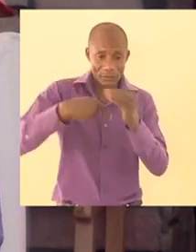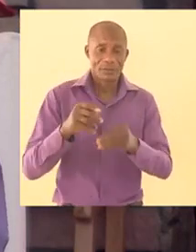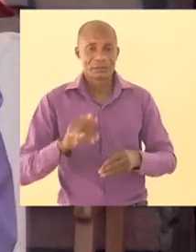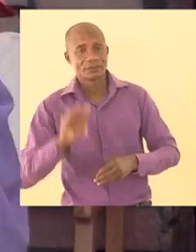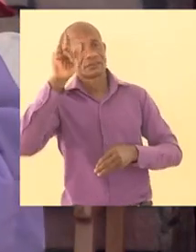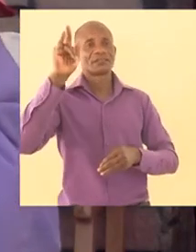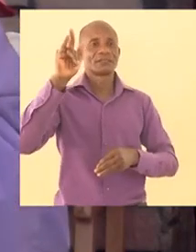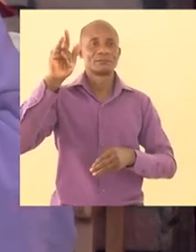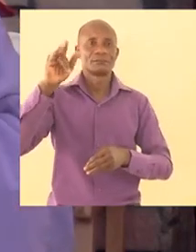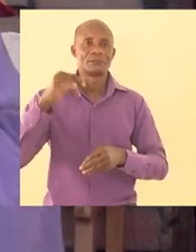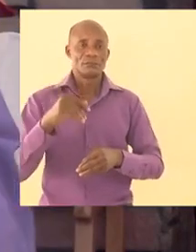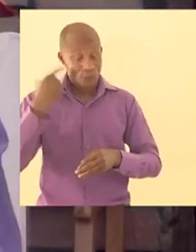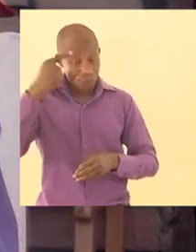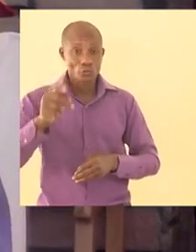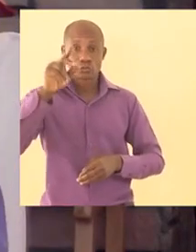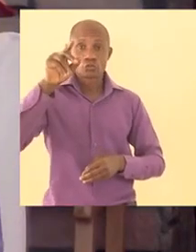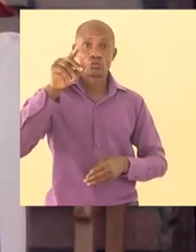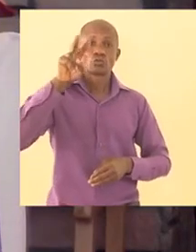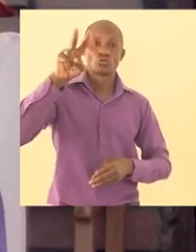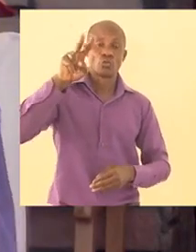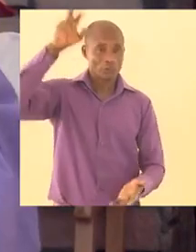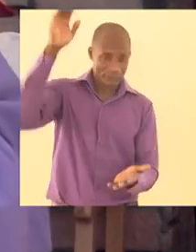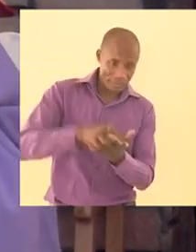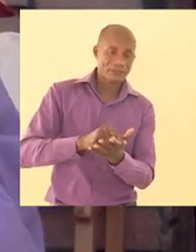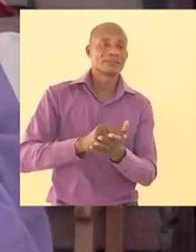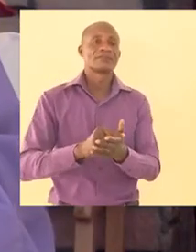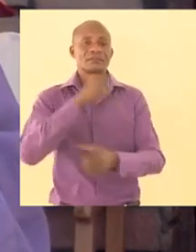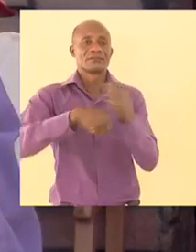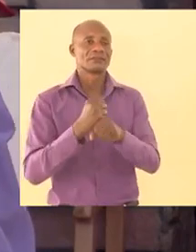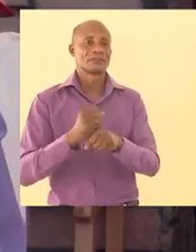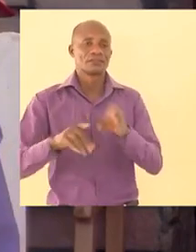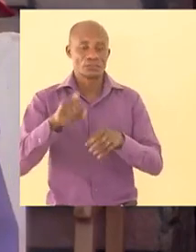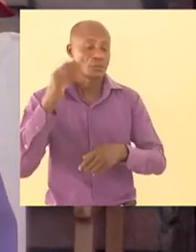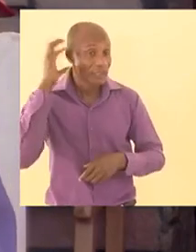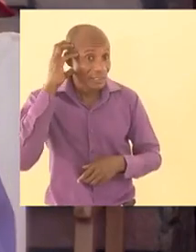the cross. For 2,000 years, did you ever hear